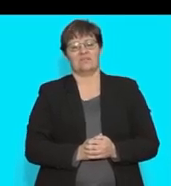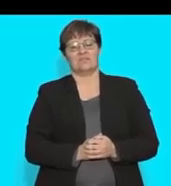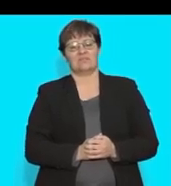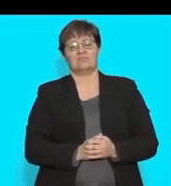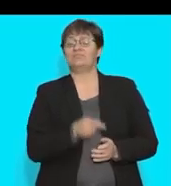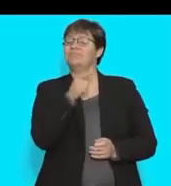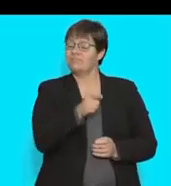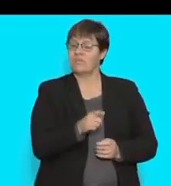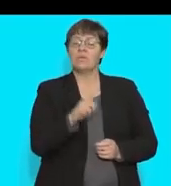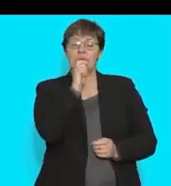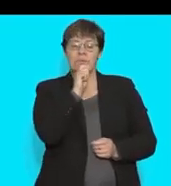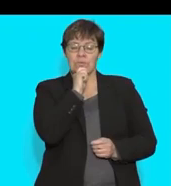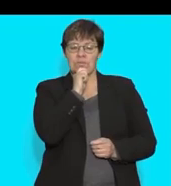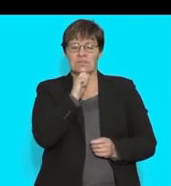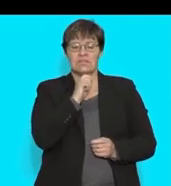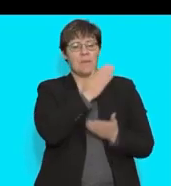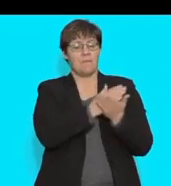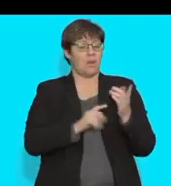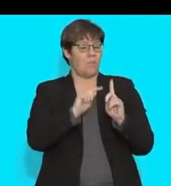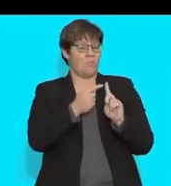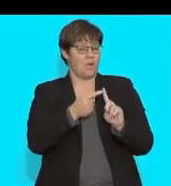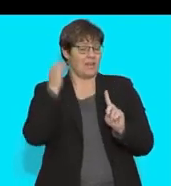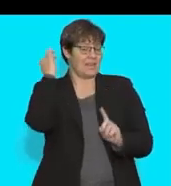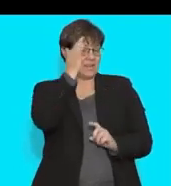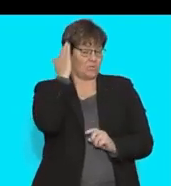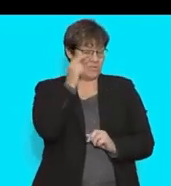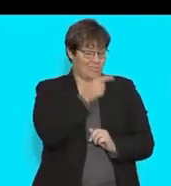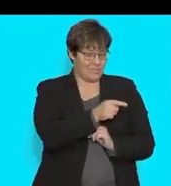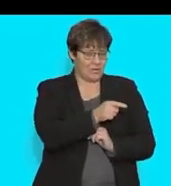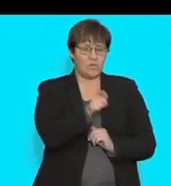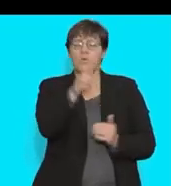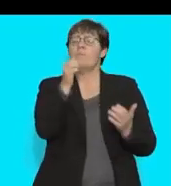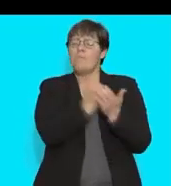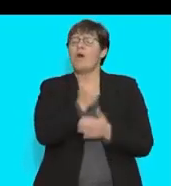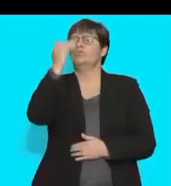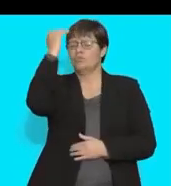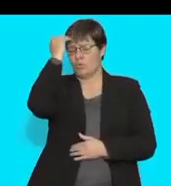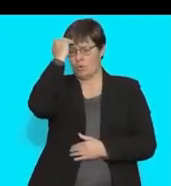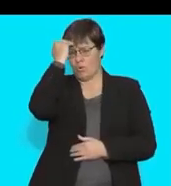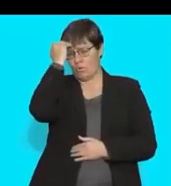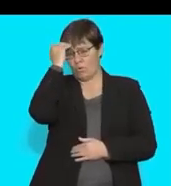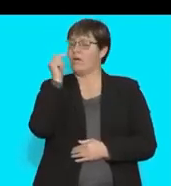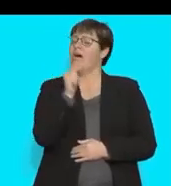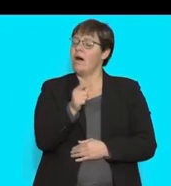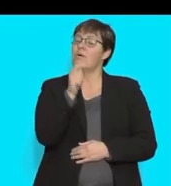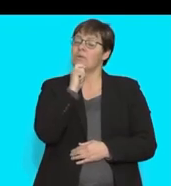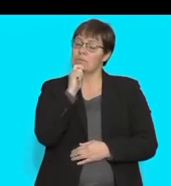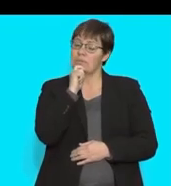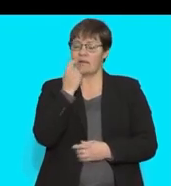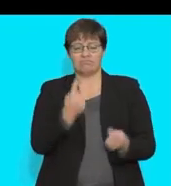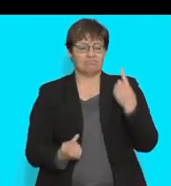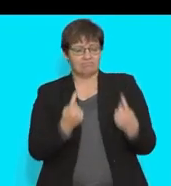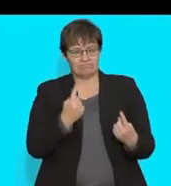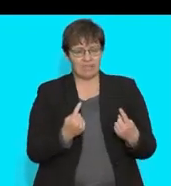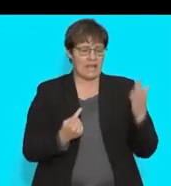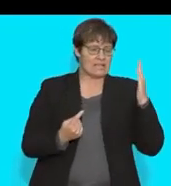Now, when using the midpoint theorem, you need to make sure that you know you're going to use this either to